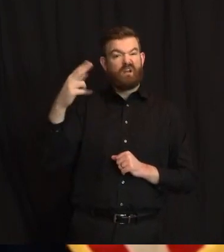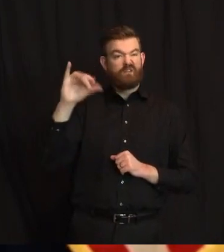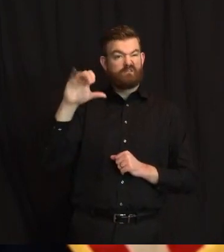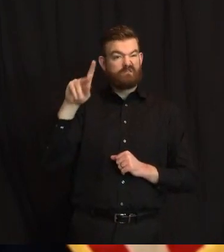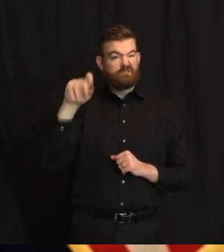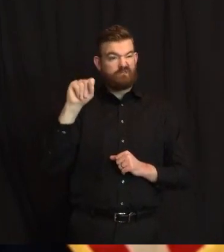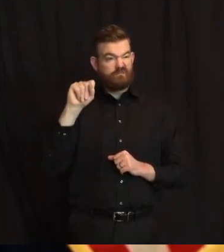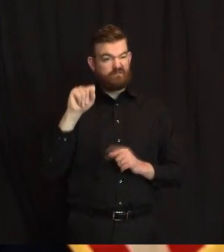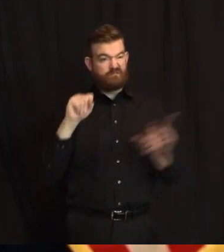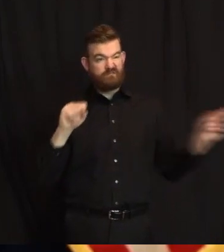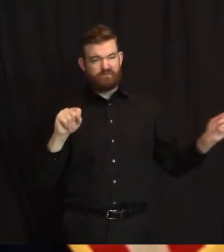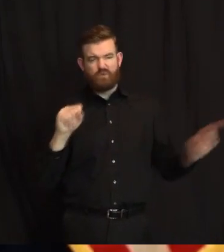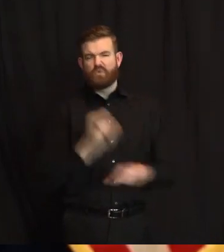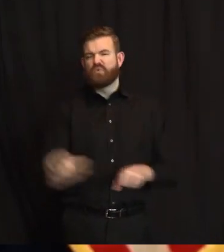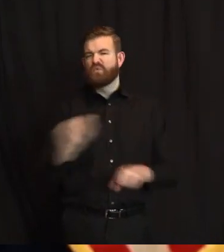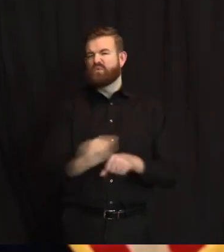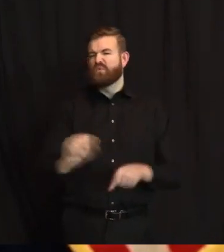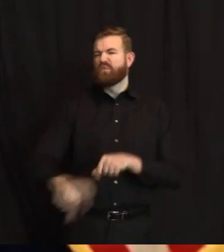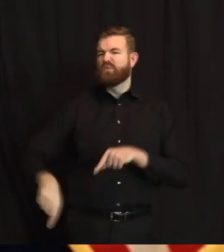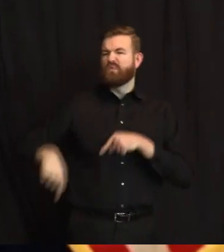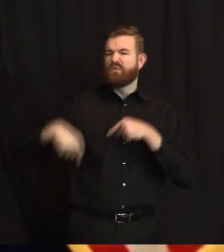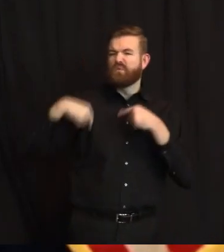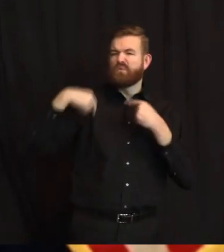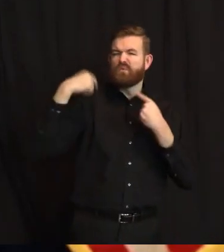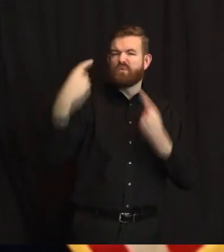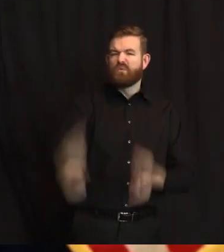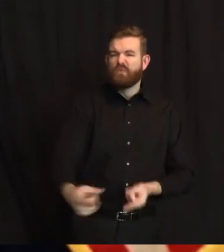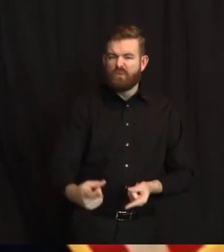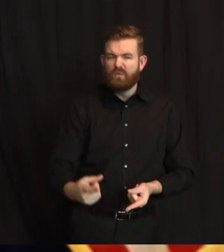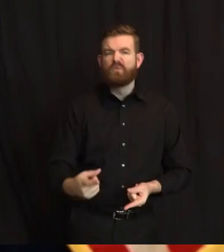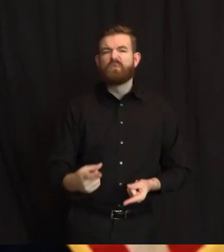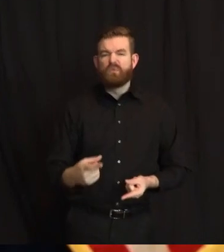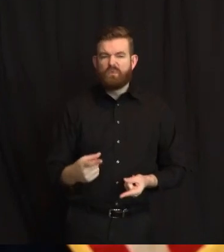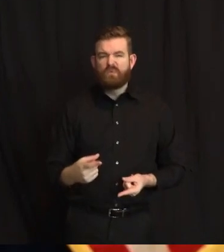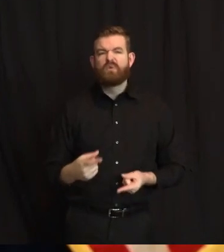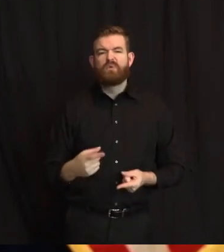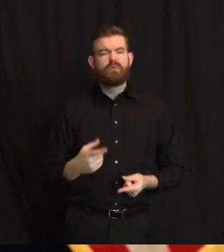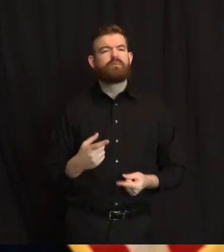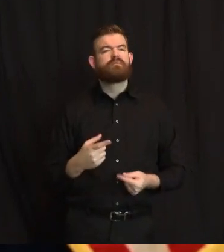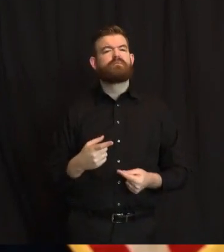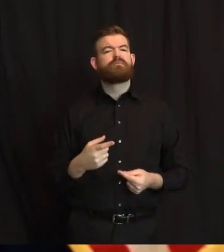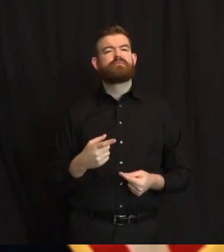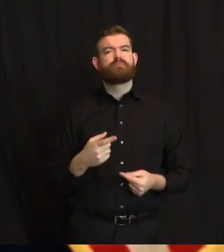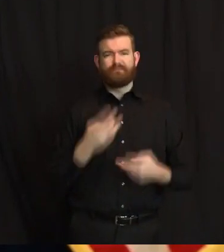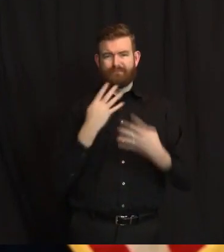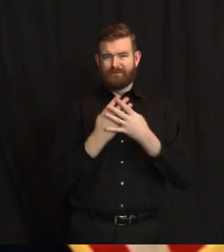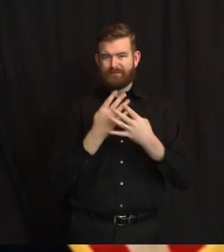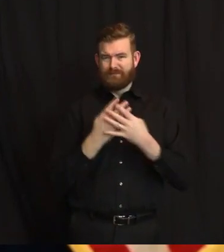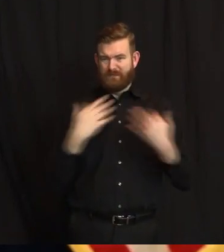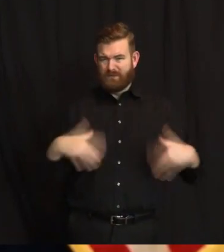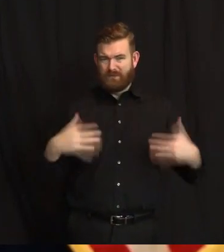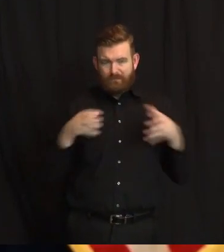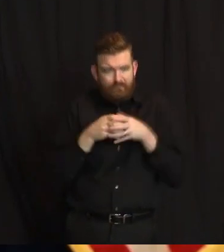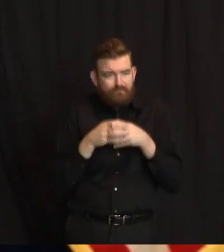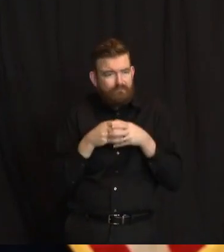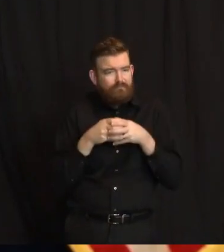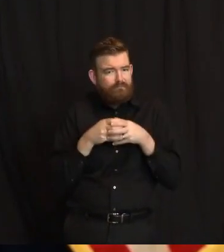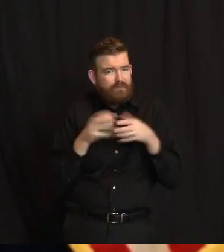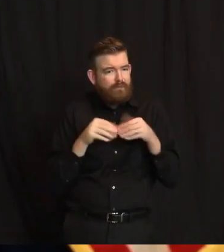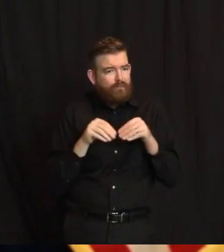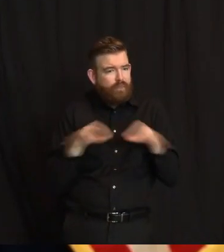proximity that we have to deal with anywhere in the state. We've talked about long-term care facilities a lot. We've talked about psychiatric hospitals, homes